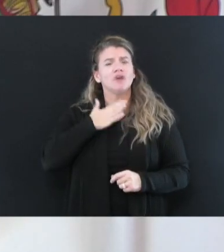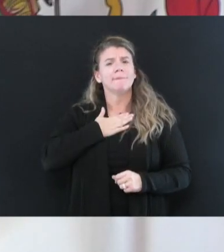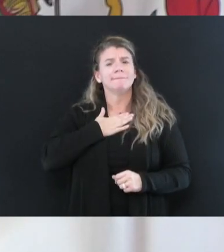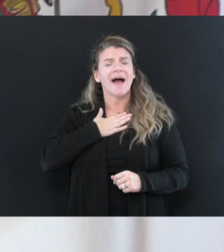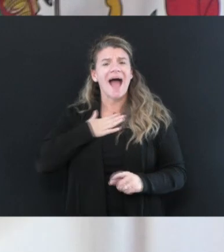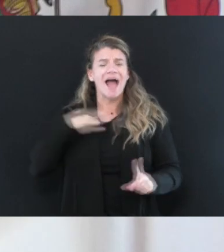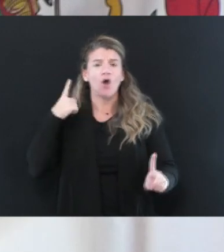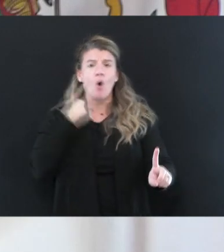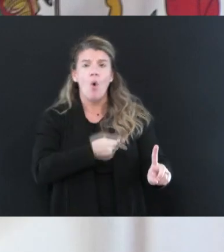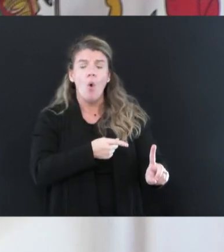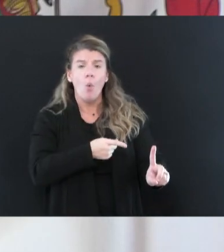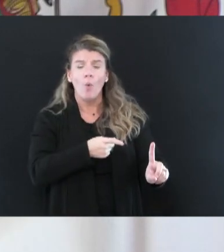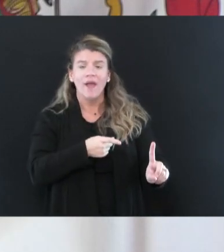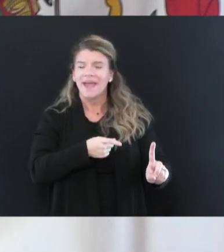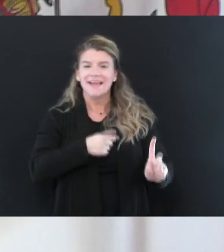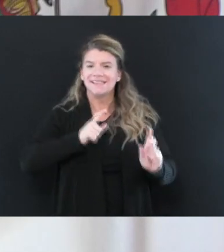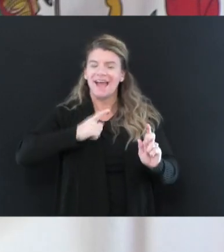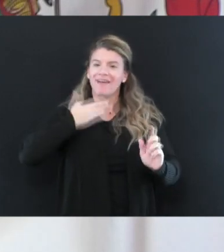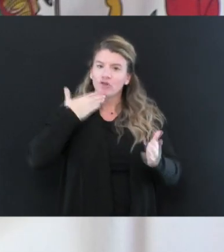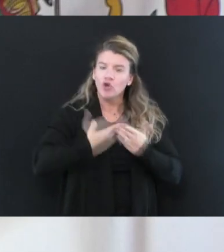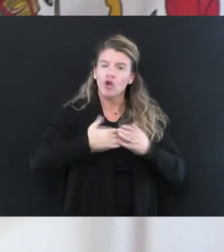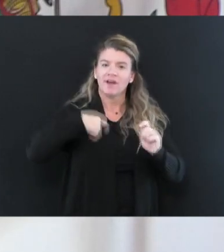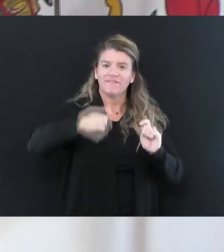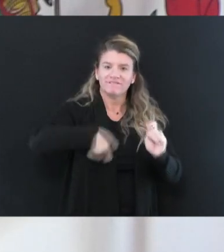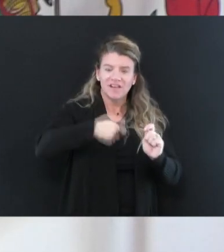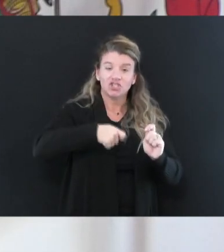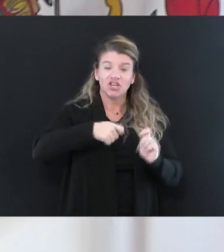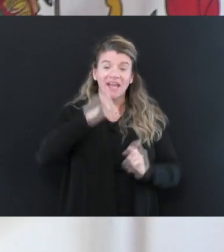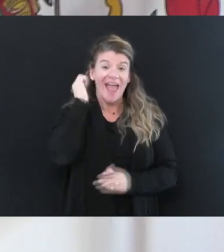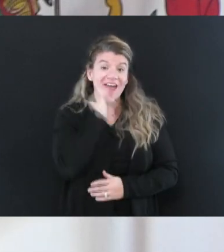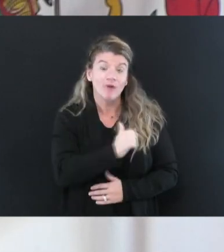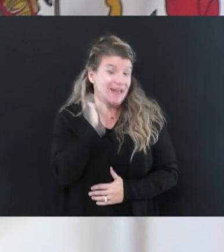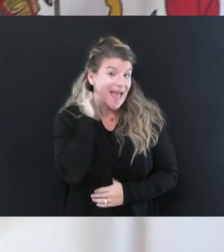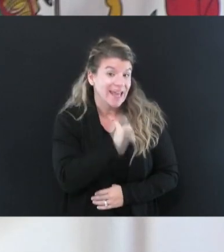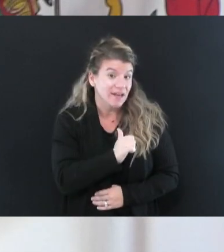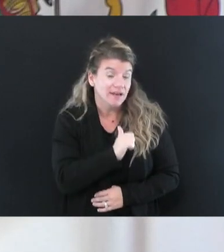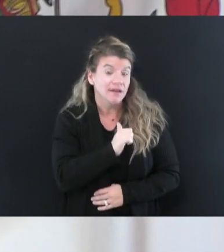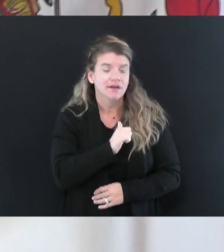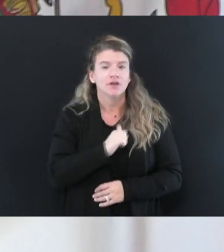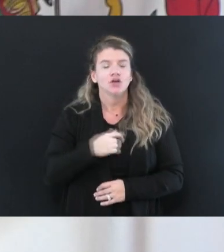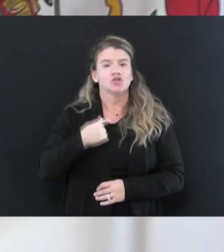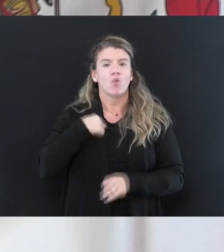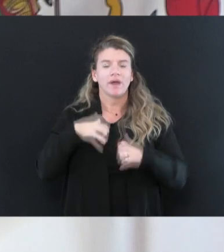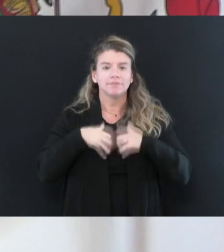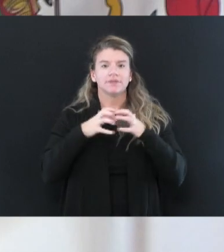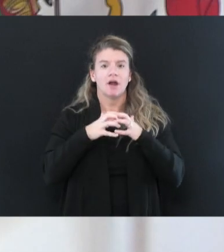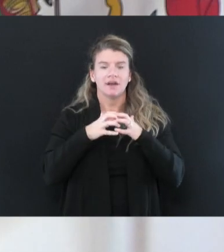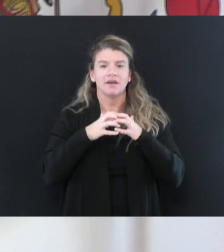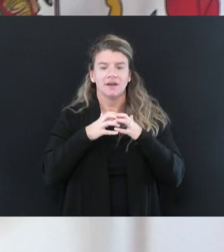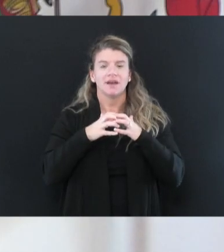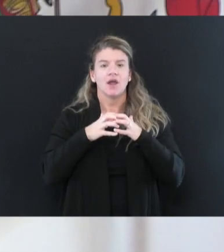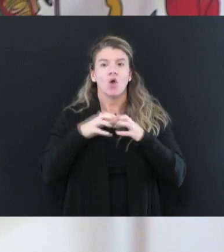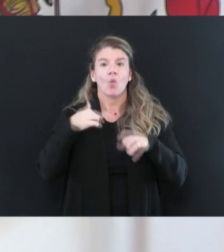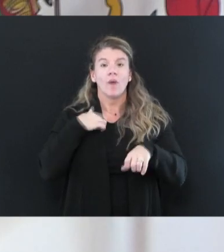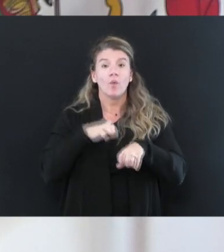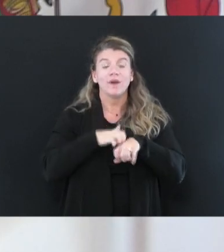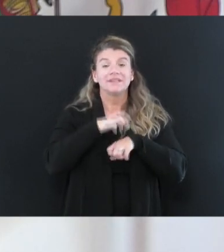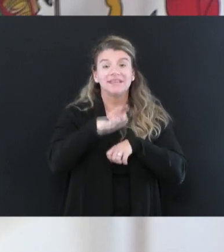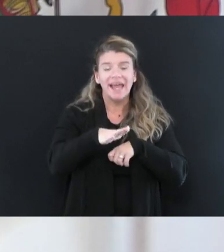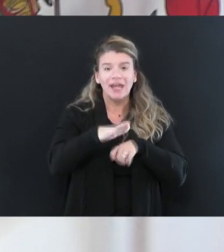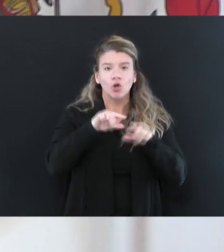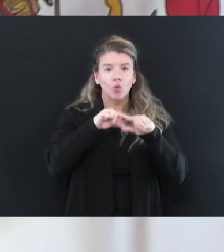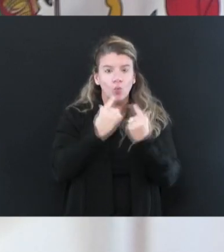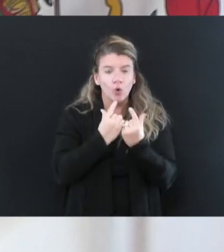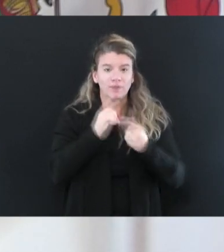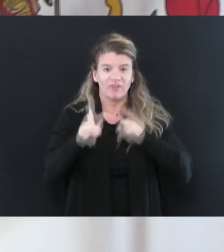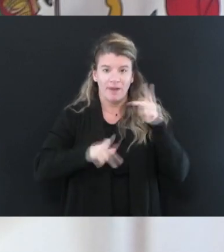great fishing every day. And so we implemented, to where we would send crews of